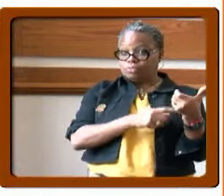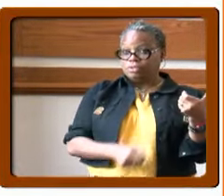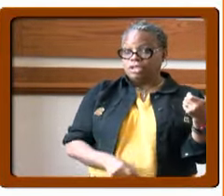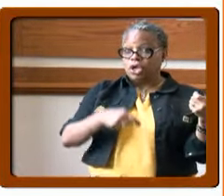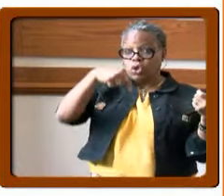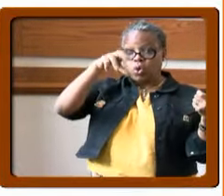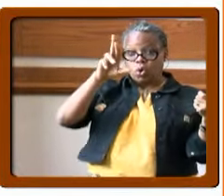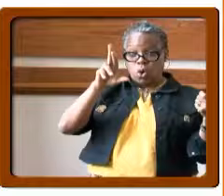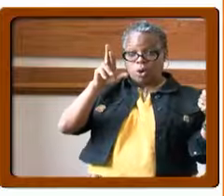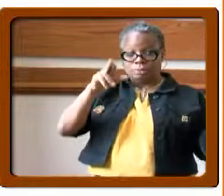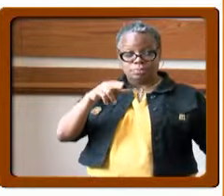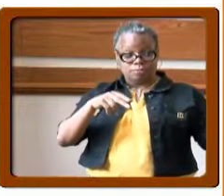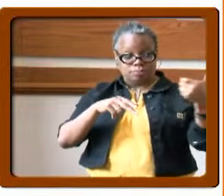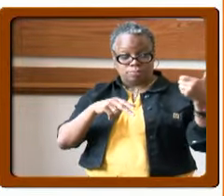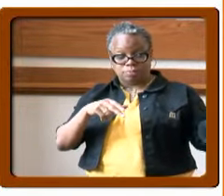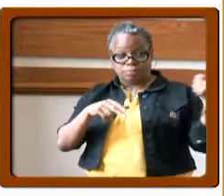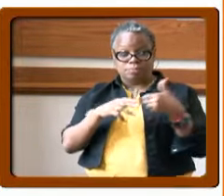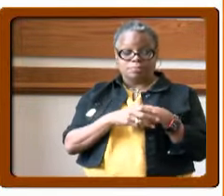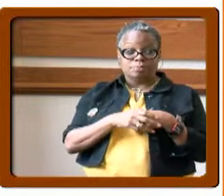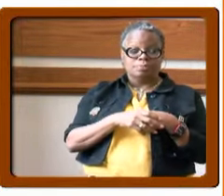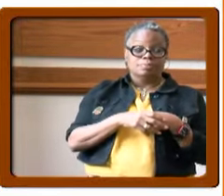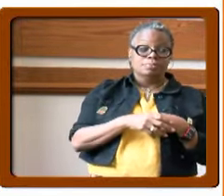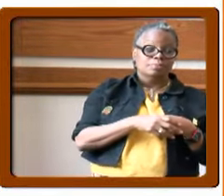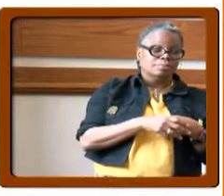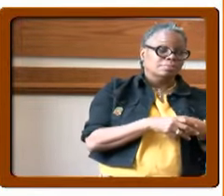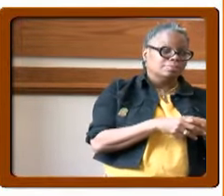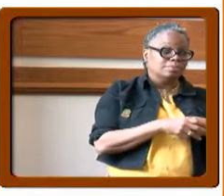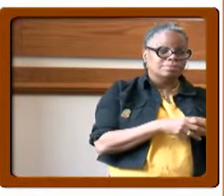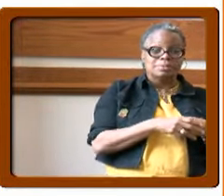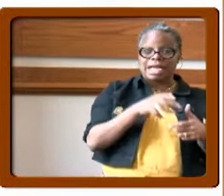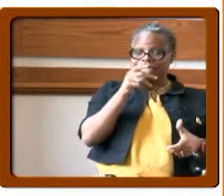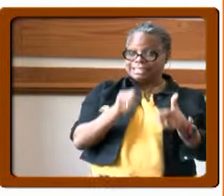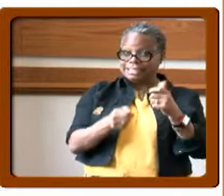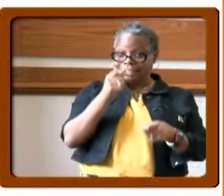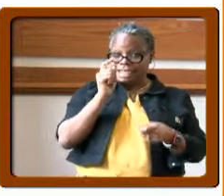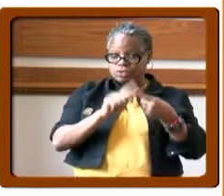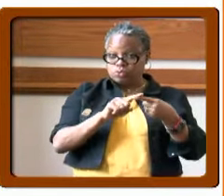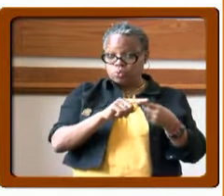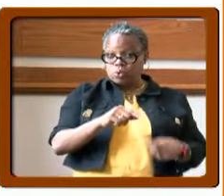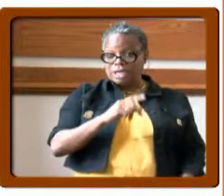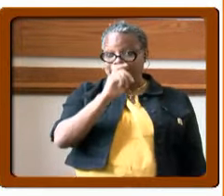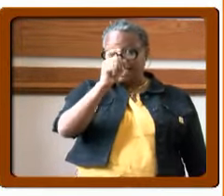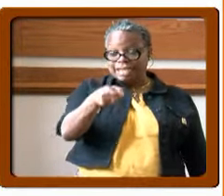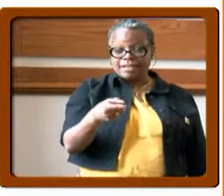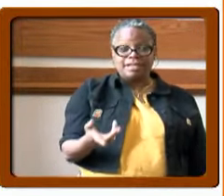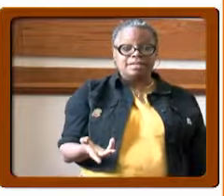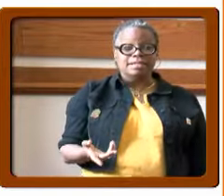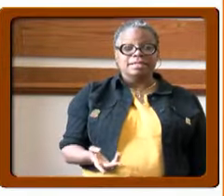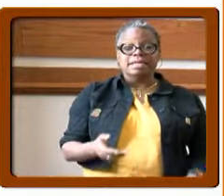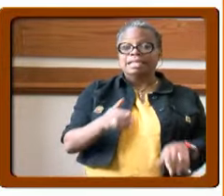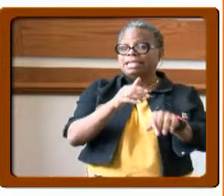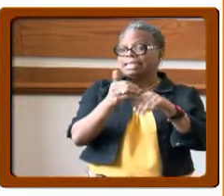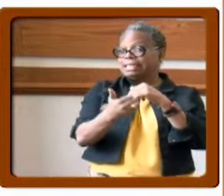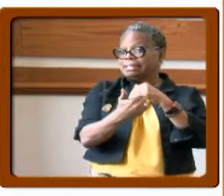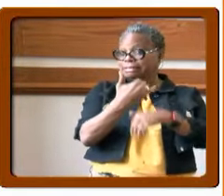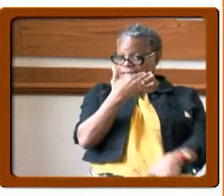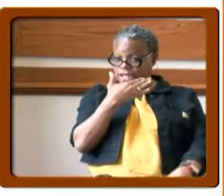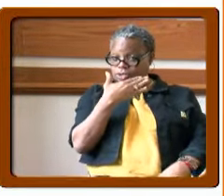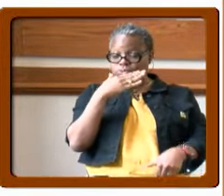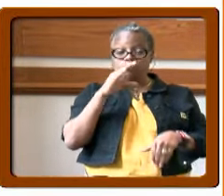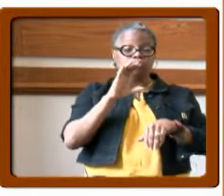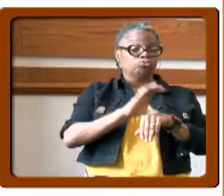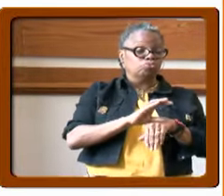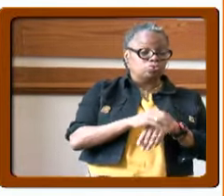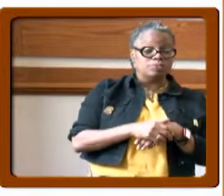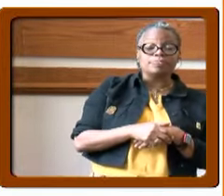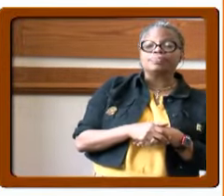Use a QR scan, you can give that way. You can text to give. You can mail your tithes and offerings to the